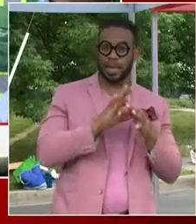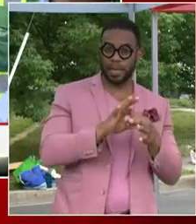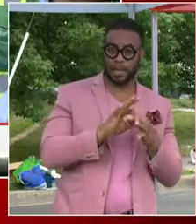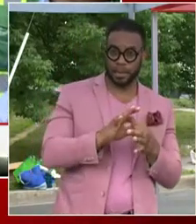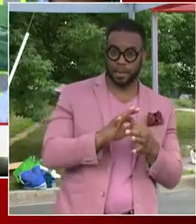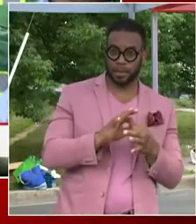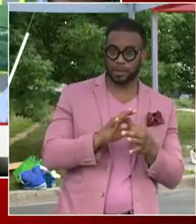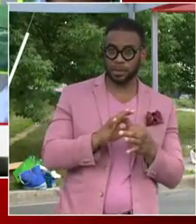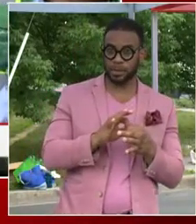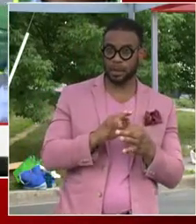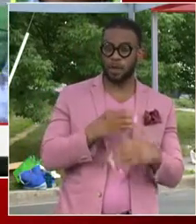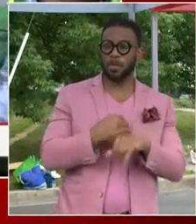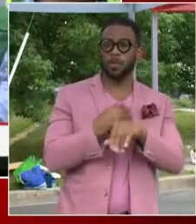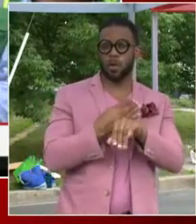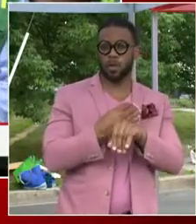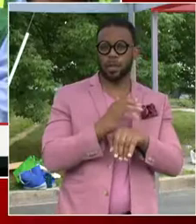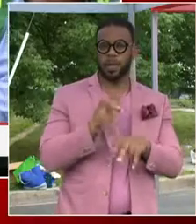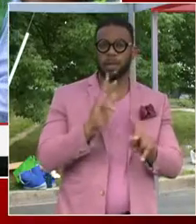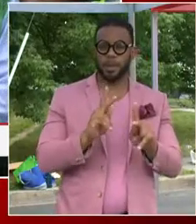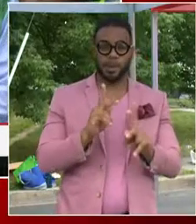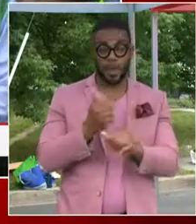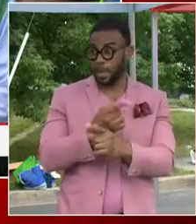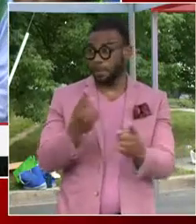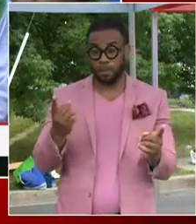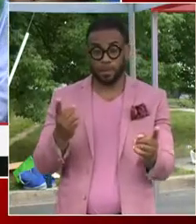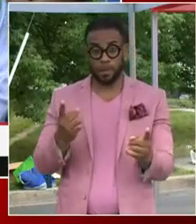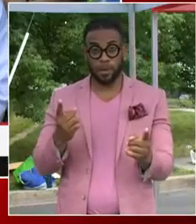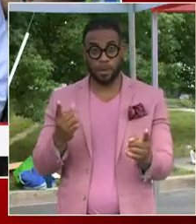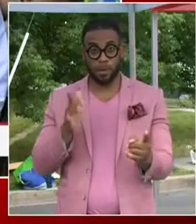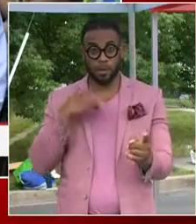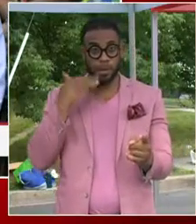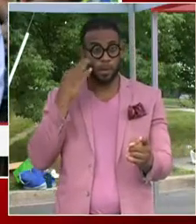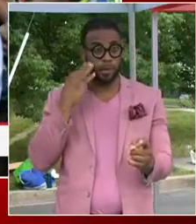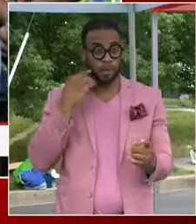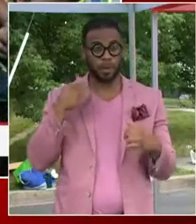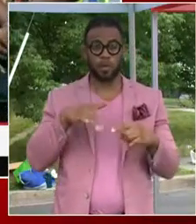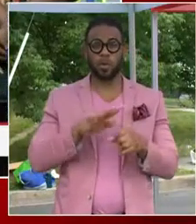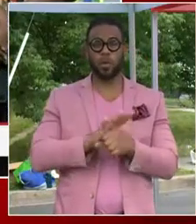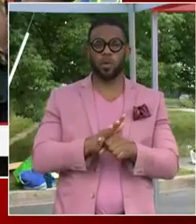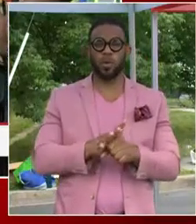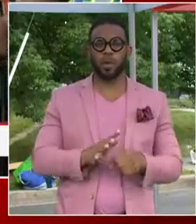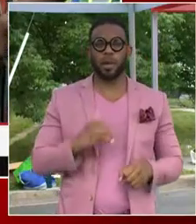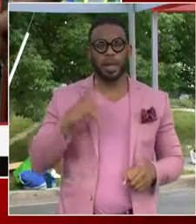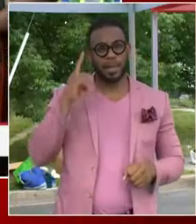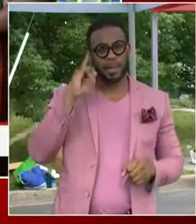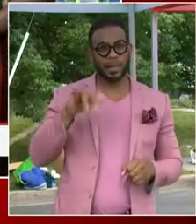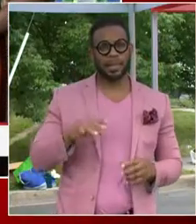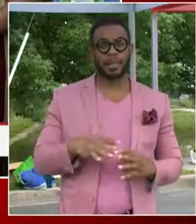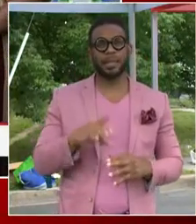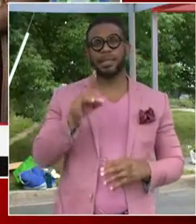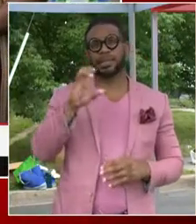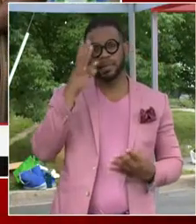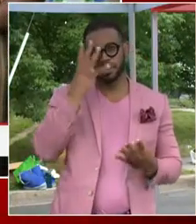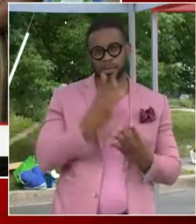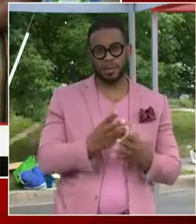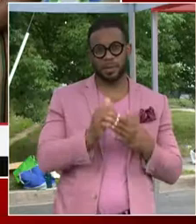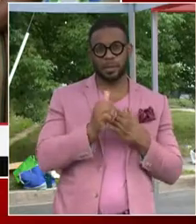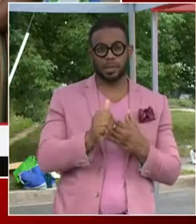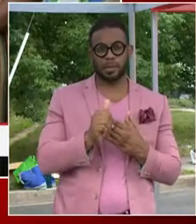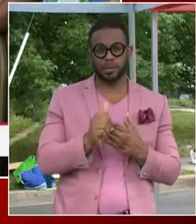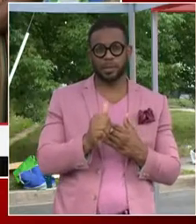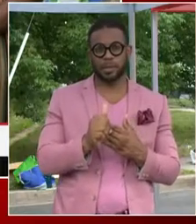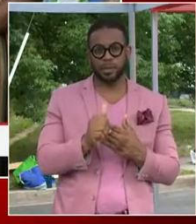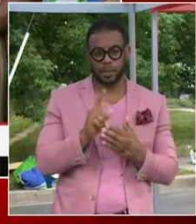connection virtually that everybody has been experiencing during COVID. And I think that the DC jail leadership